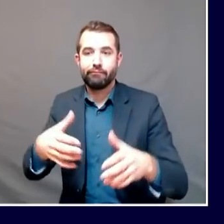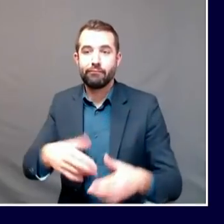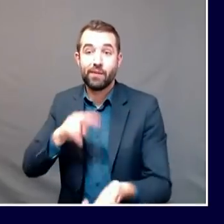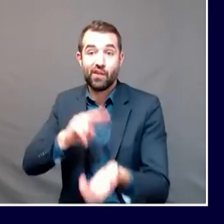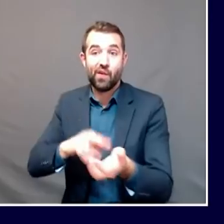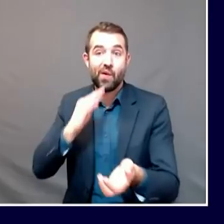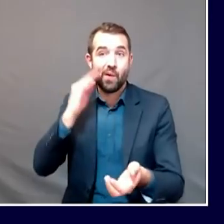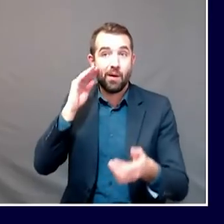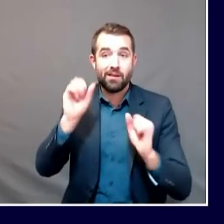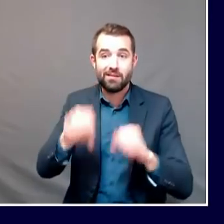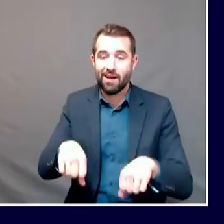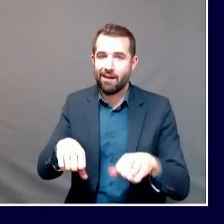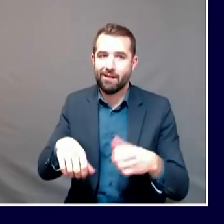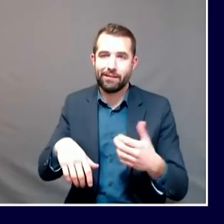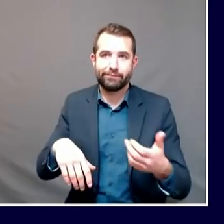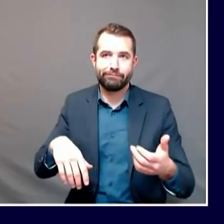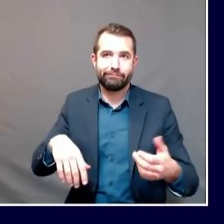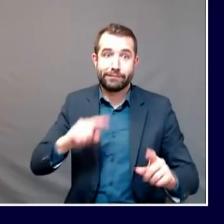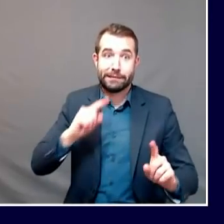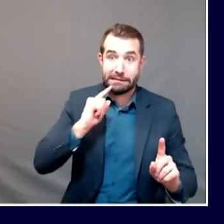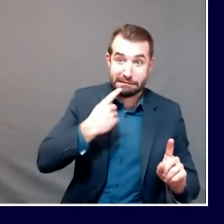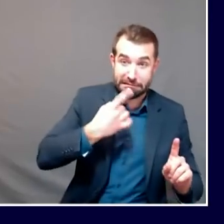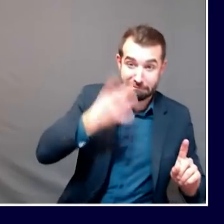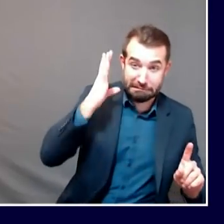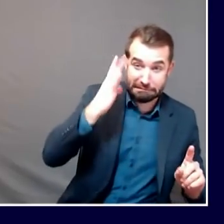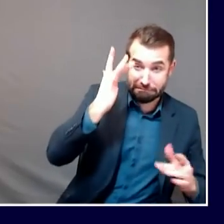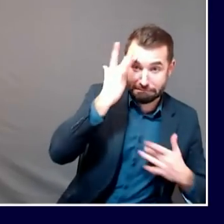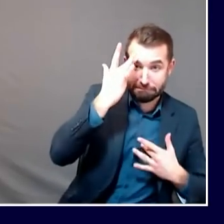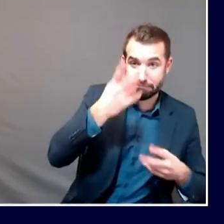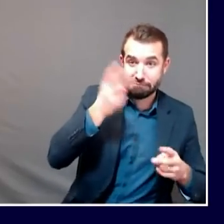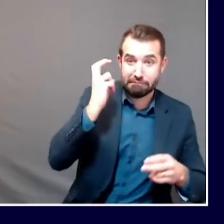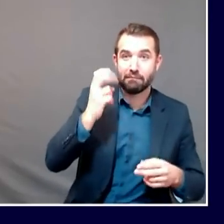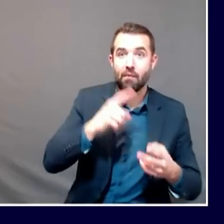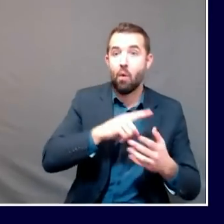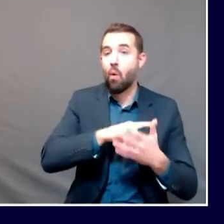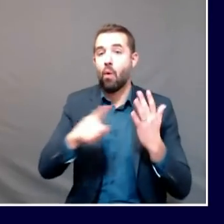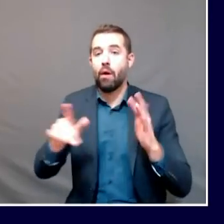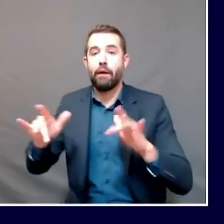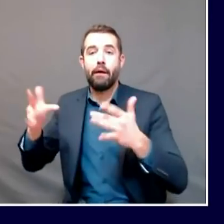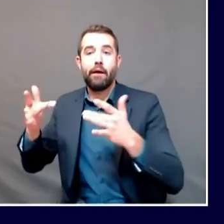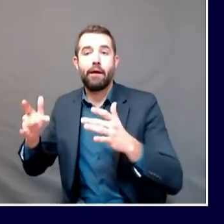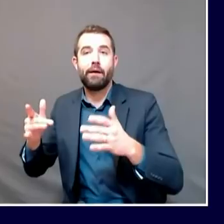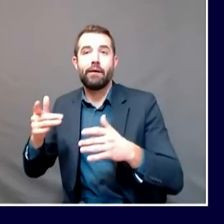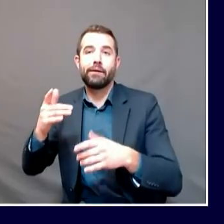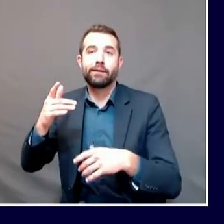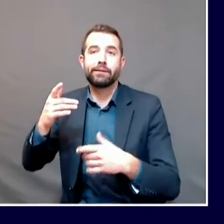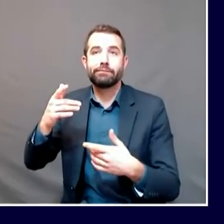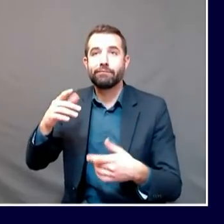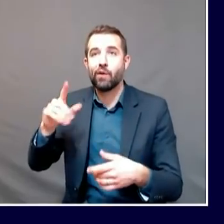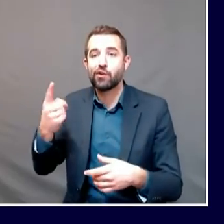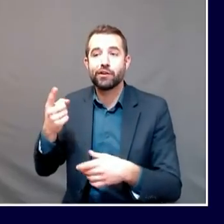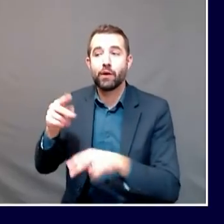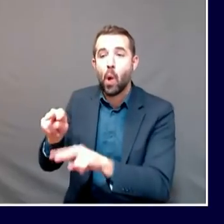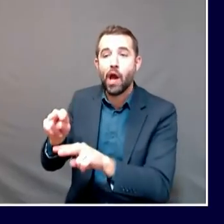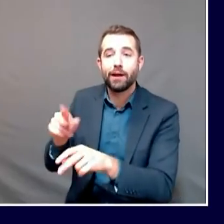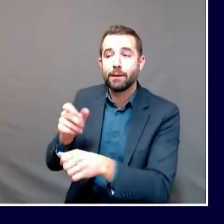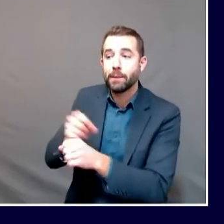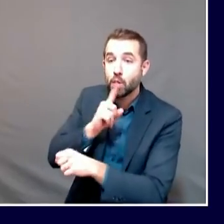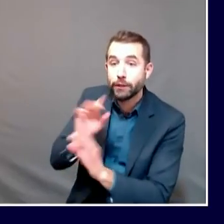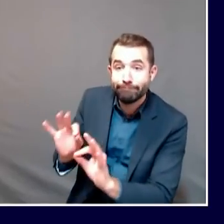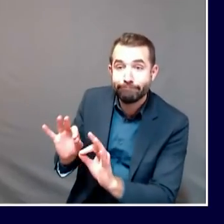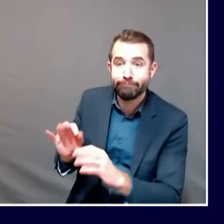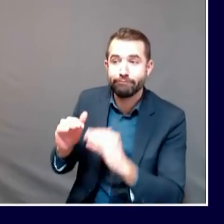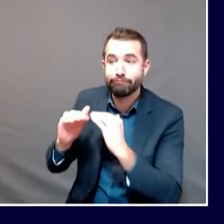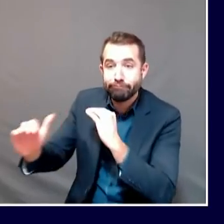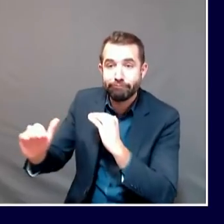of medical risk, medical vulnerability, and thus needs for higher rates or earlier vaccination. Okay, got